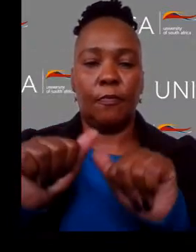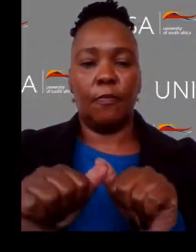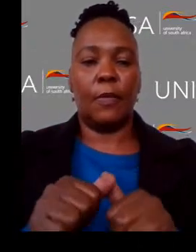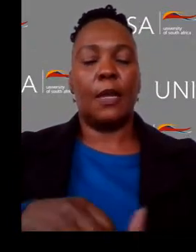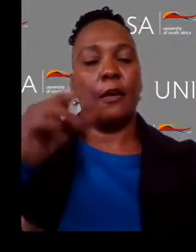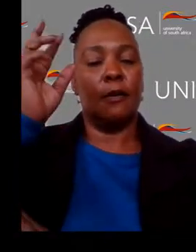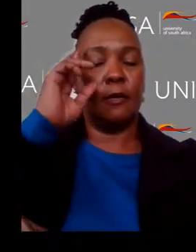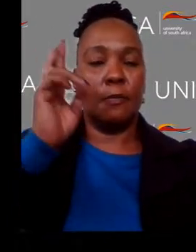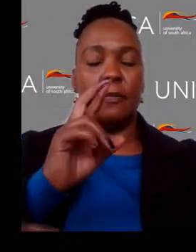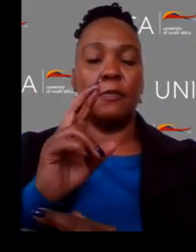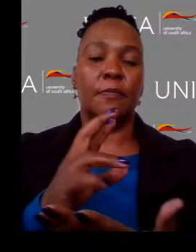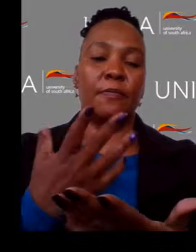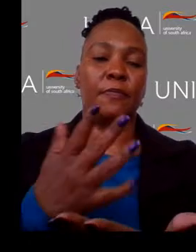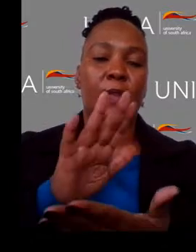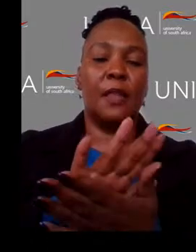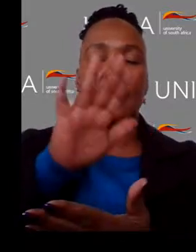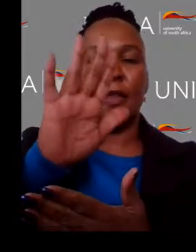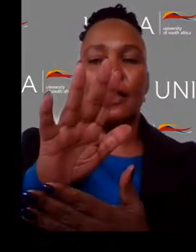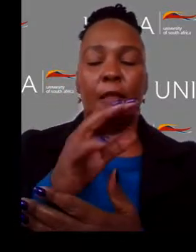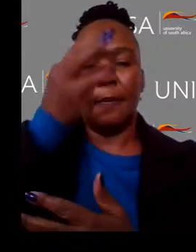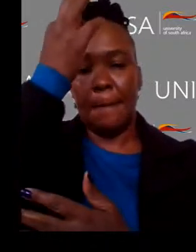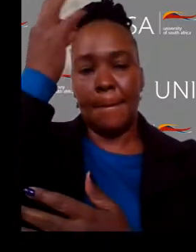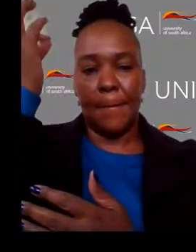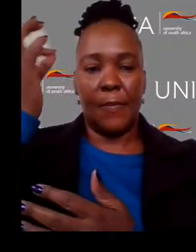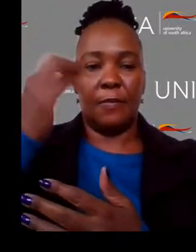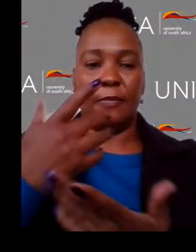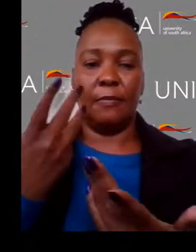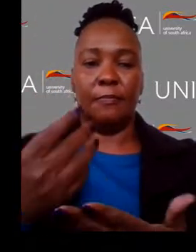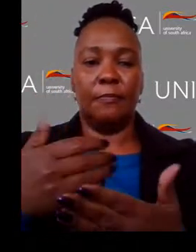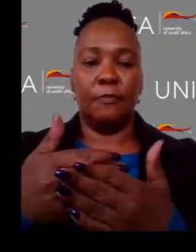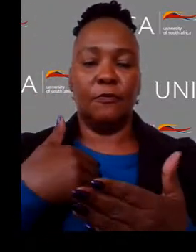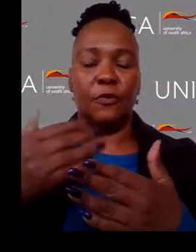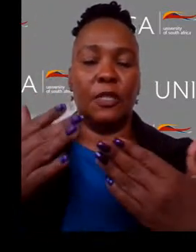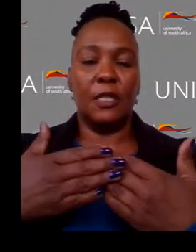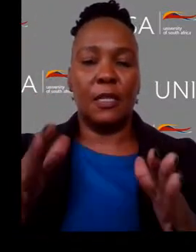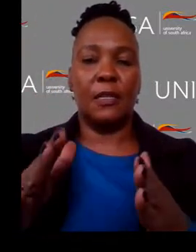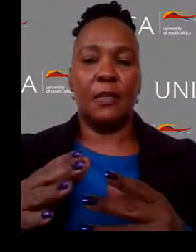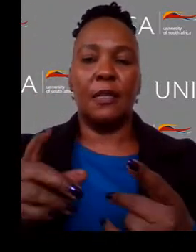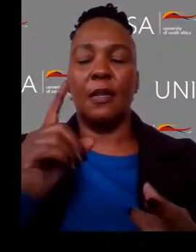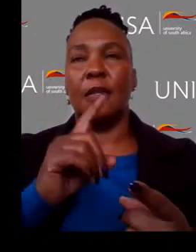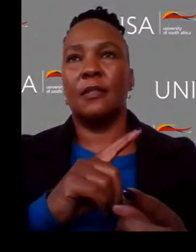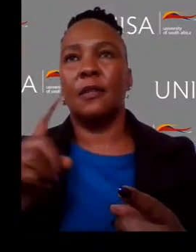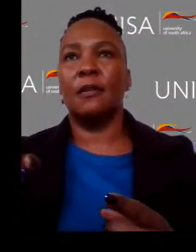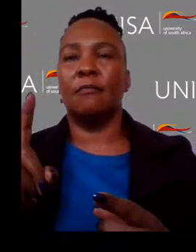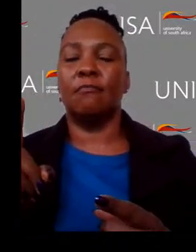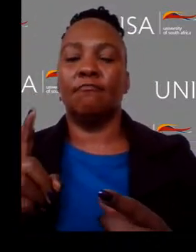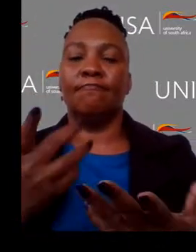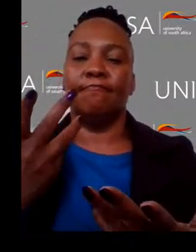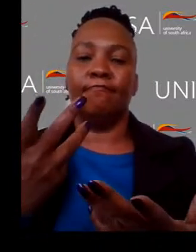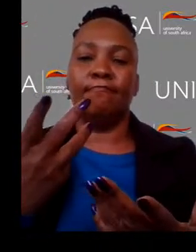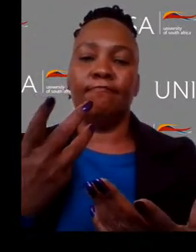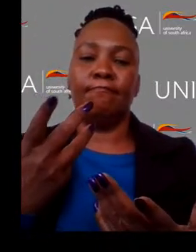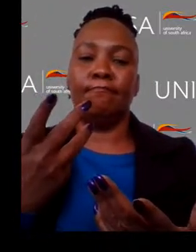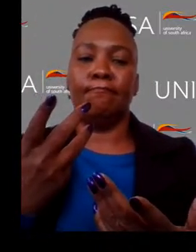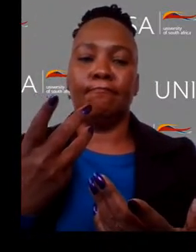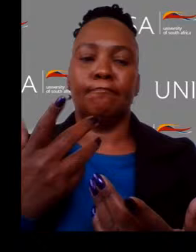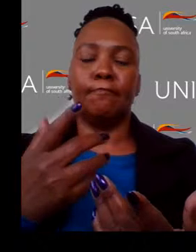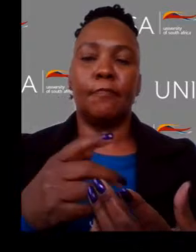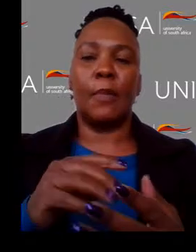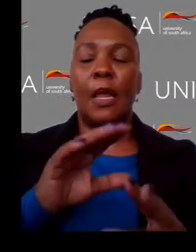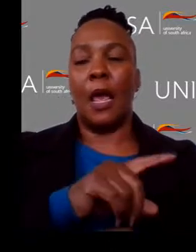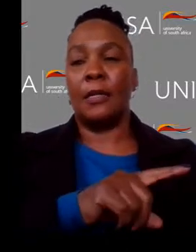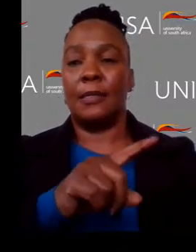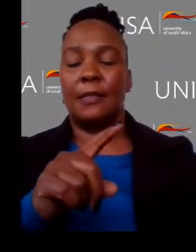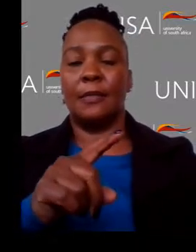30 minutes after the start time, so say that it's 10 o'clock, then it's 10:30, you will not be able to scan the